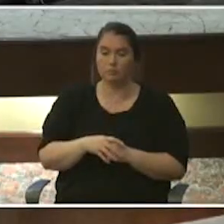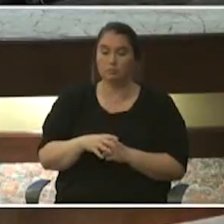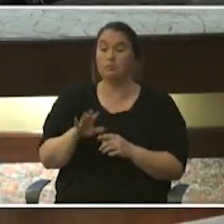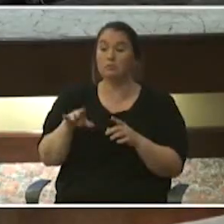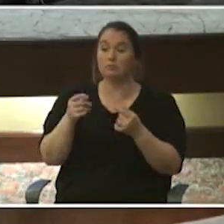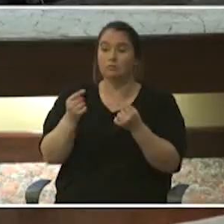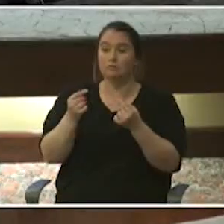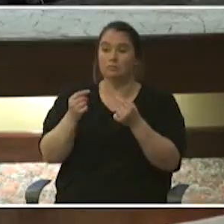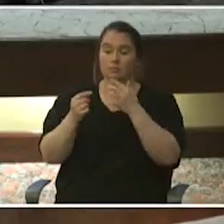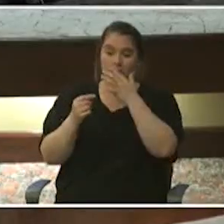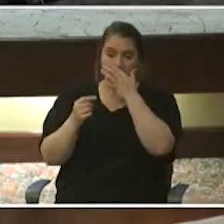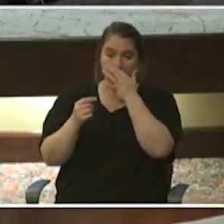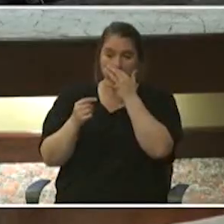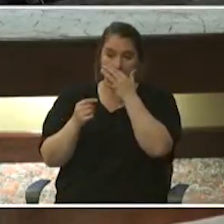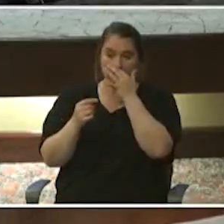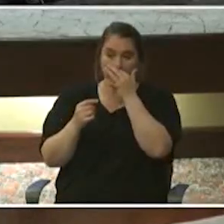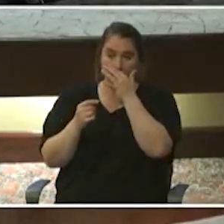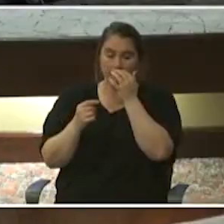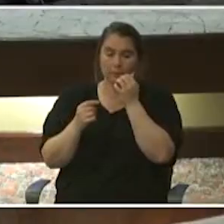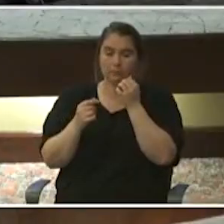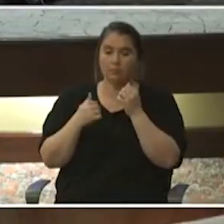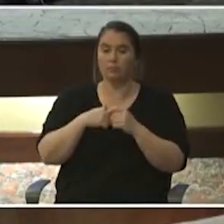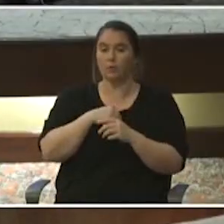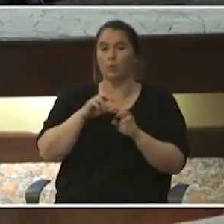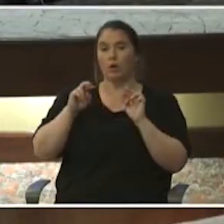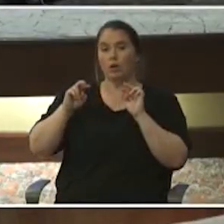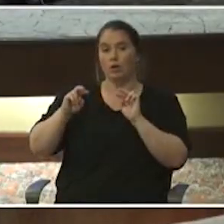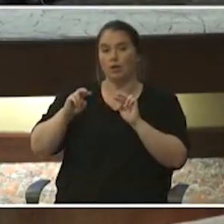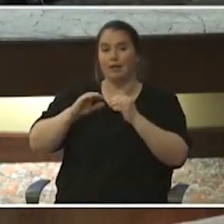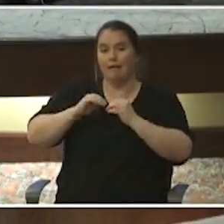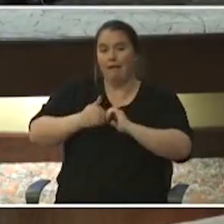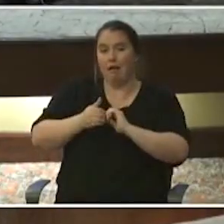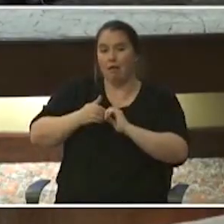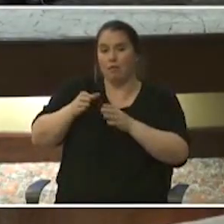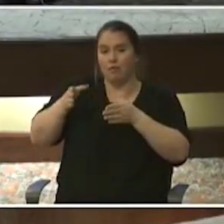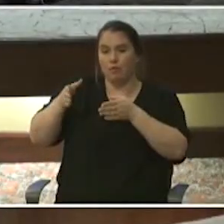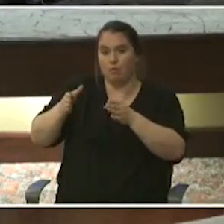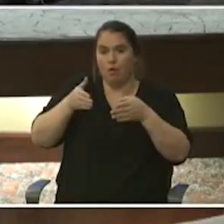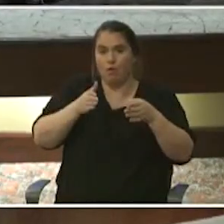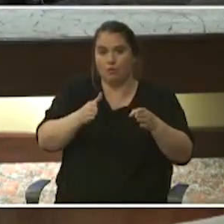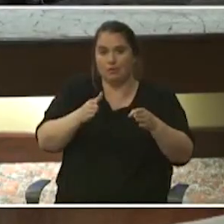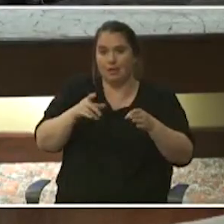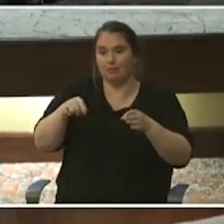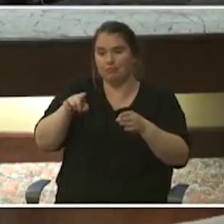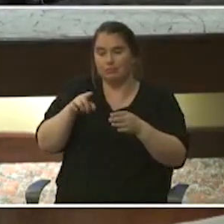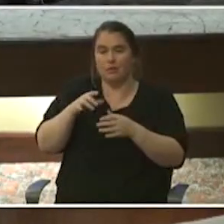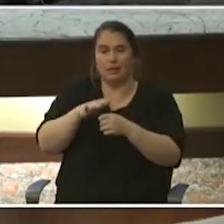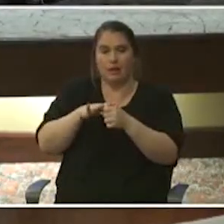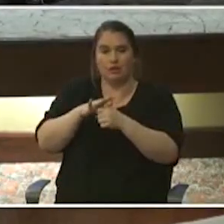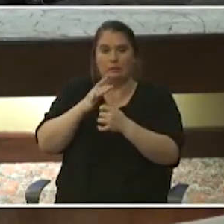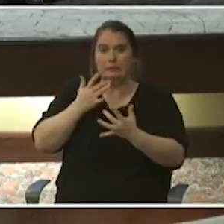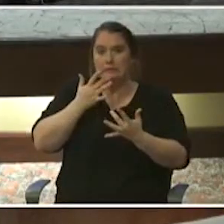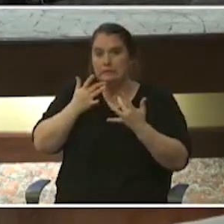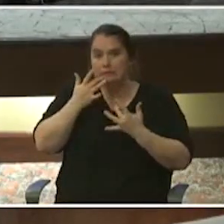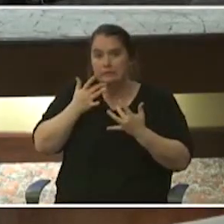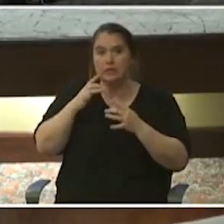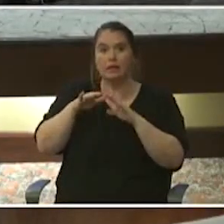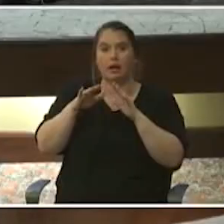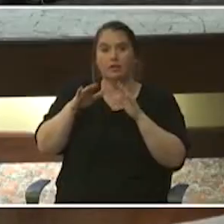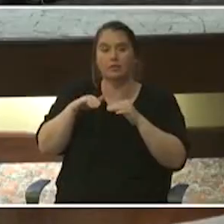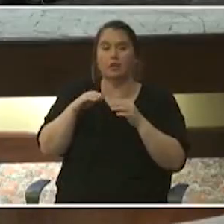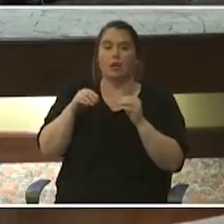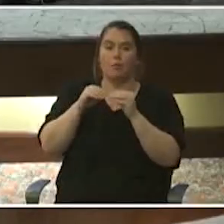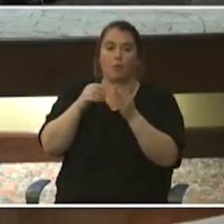at how we make some real impact and inroads in our deficits with, certainly housing and